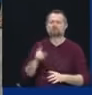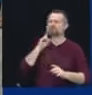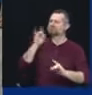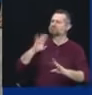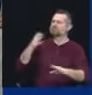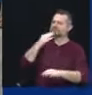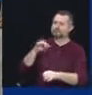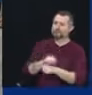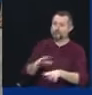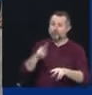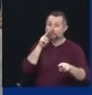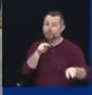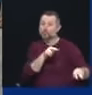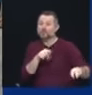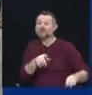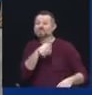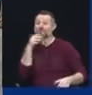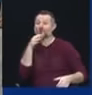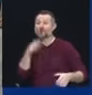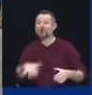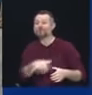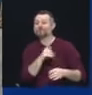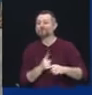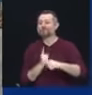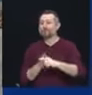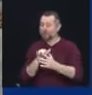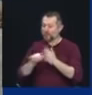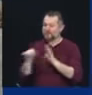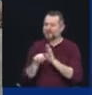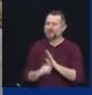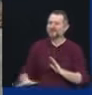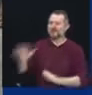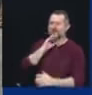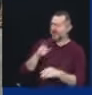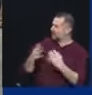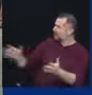industry, but for all of the state of New York. Let's give the Farm Bureau a round of applause.